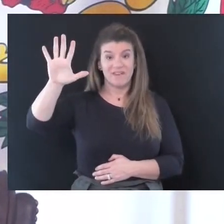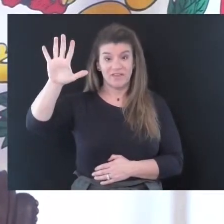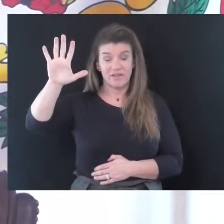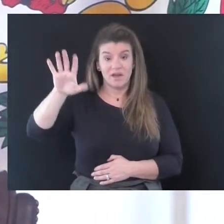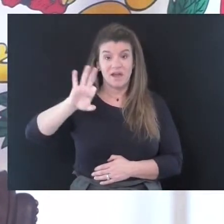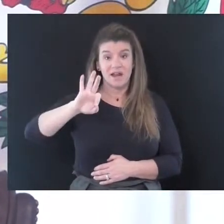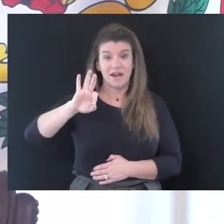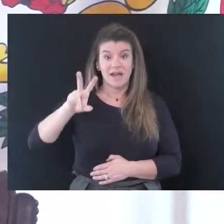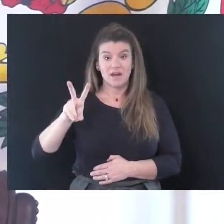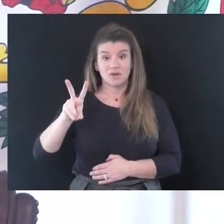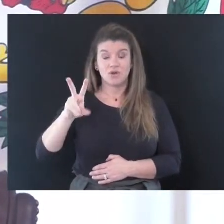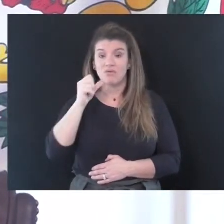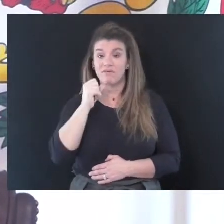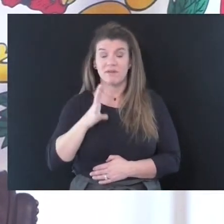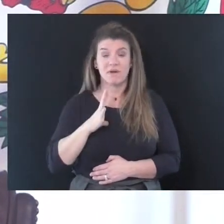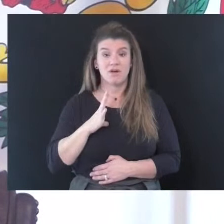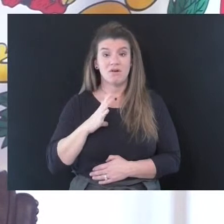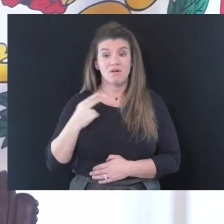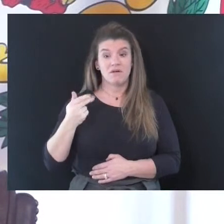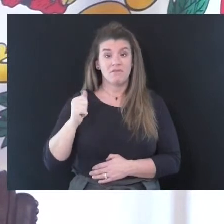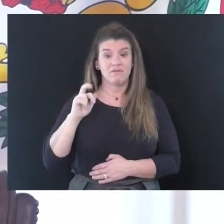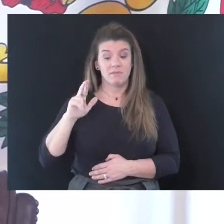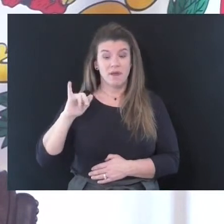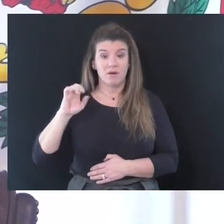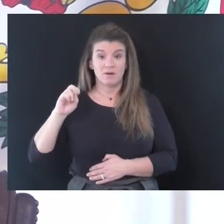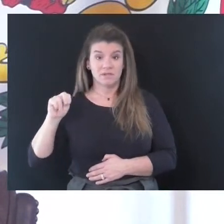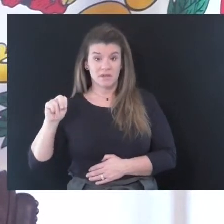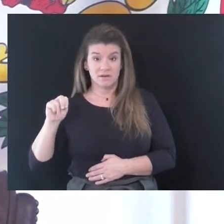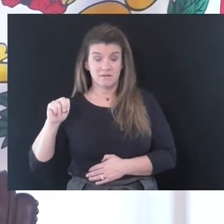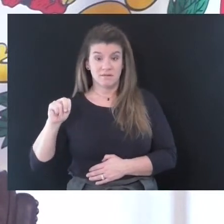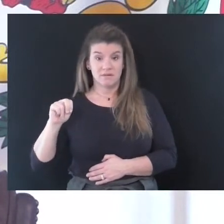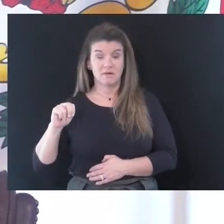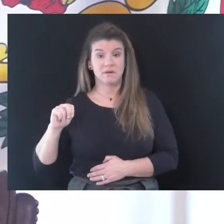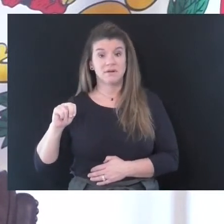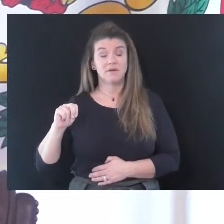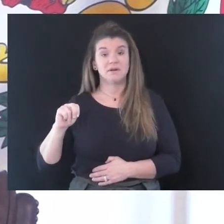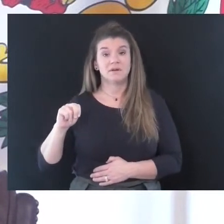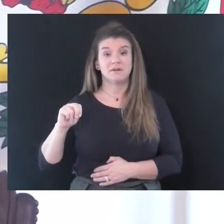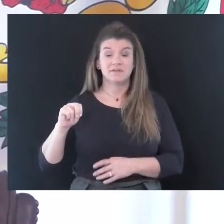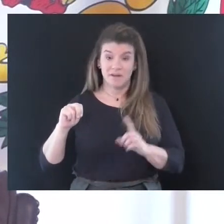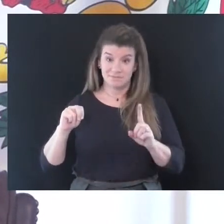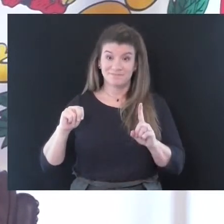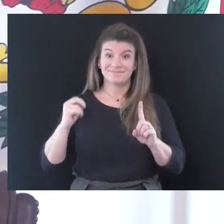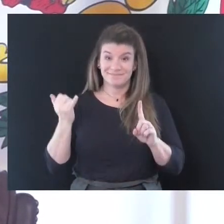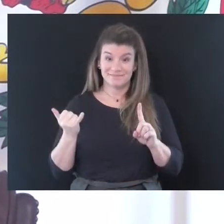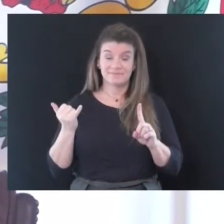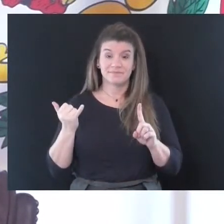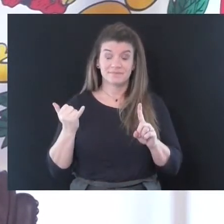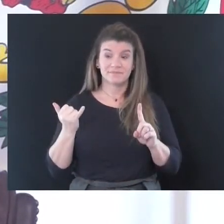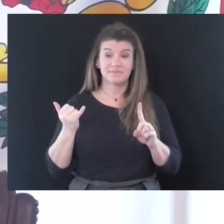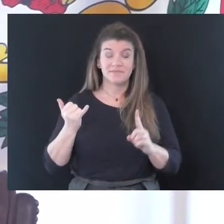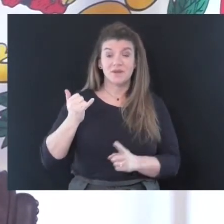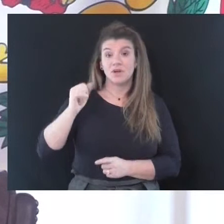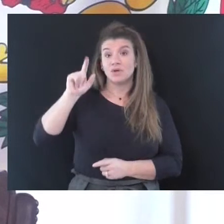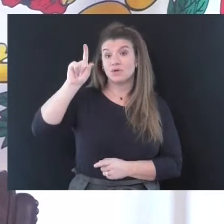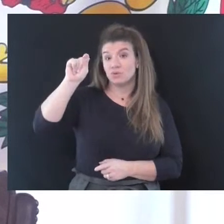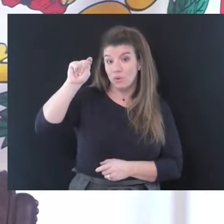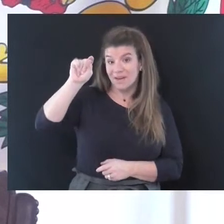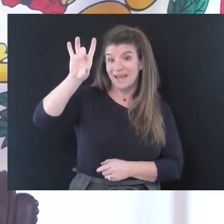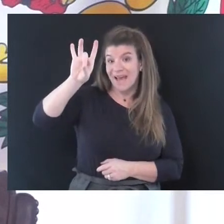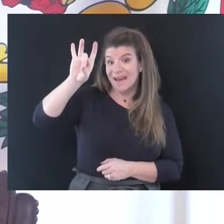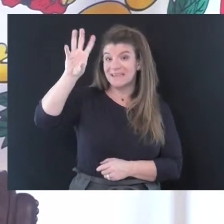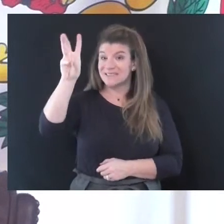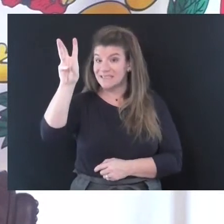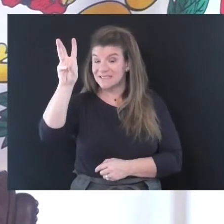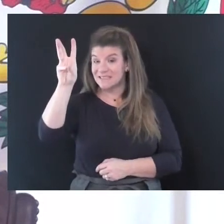death, a 92-year-old female from Harrison County. And get this. Our